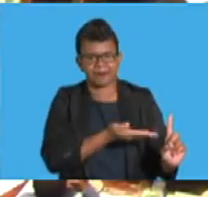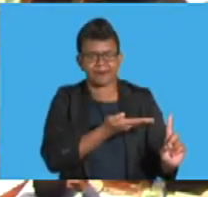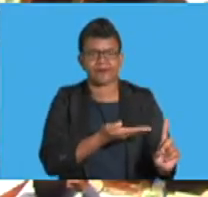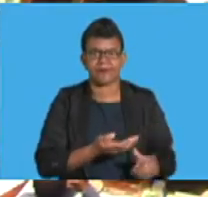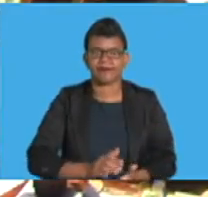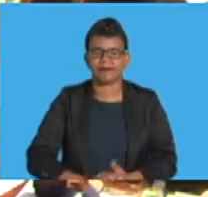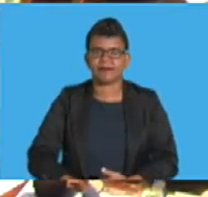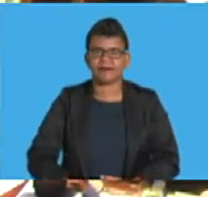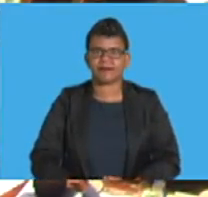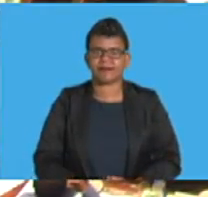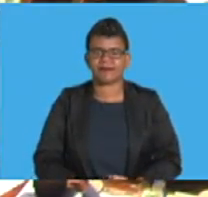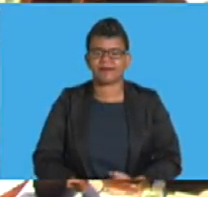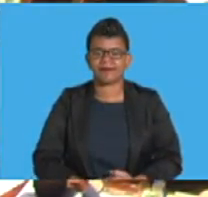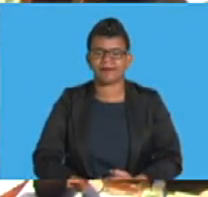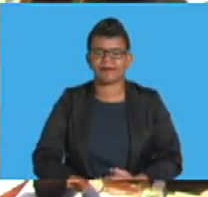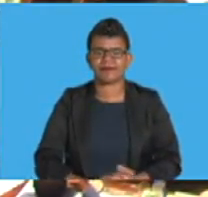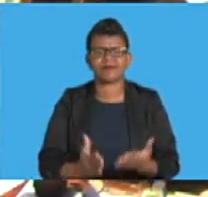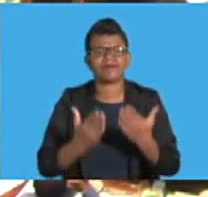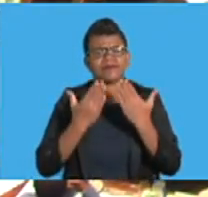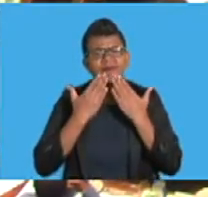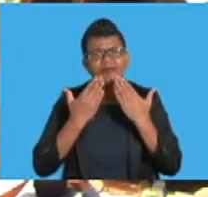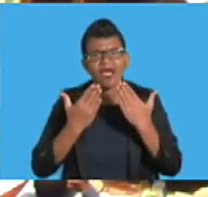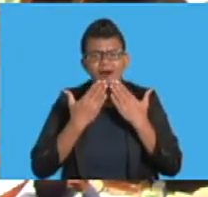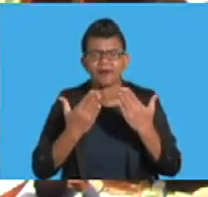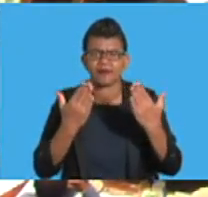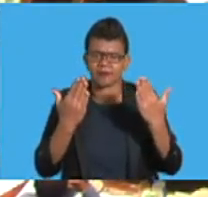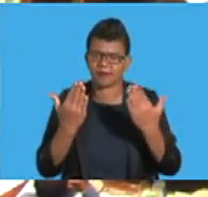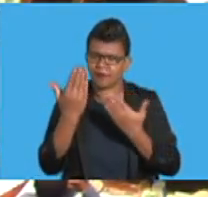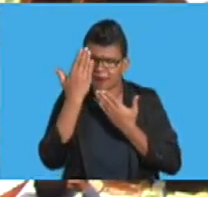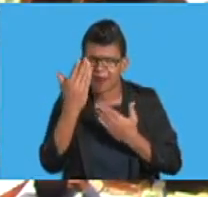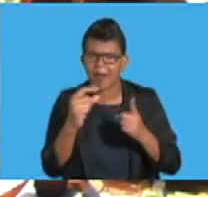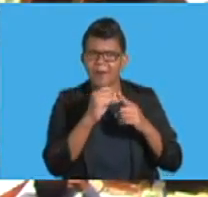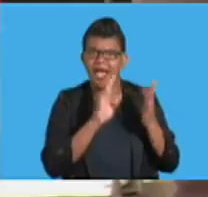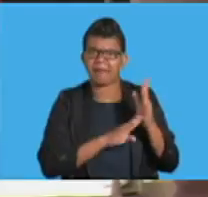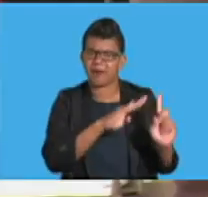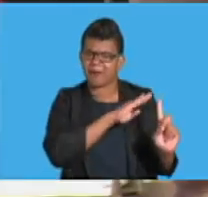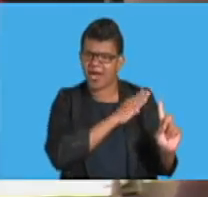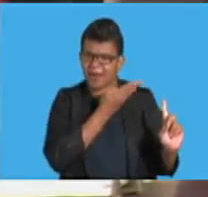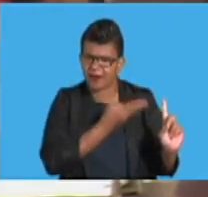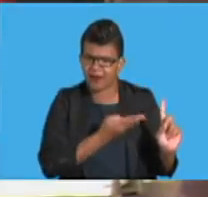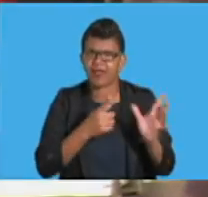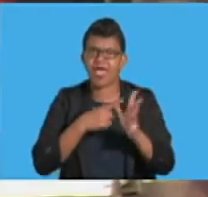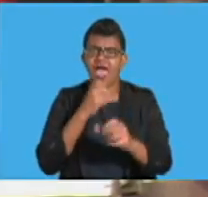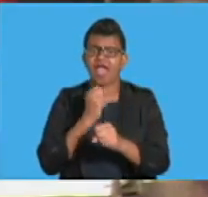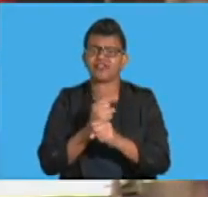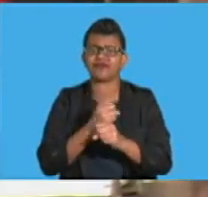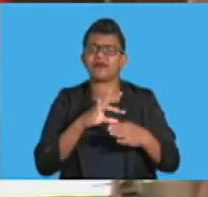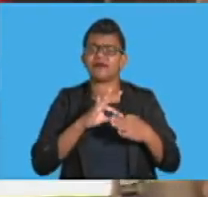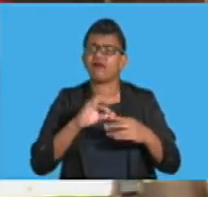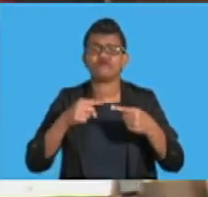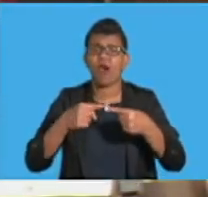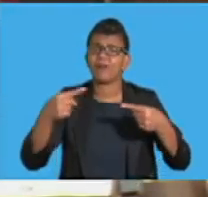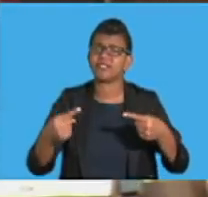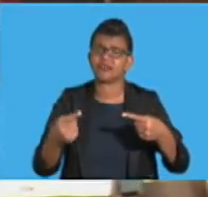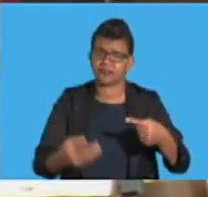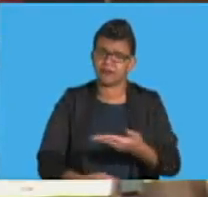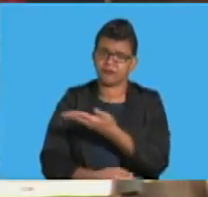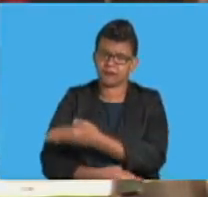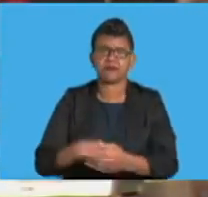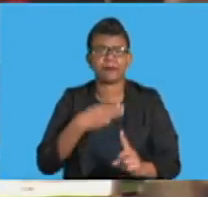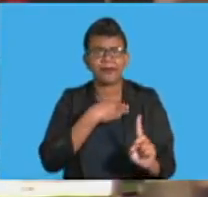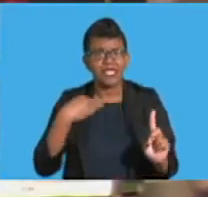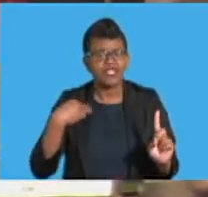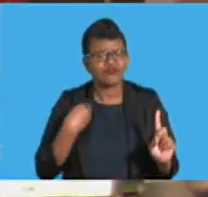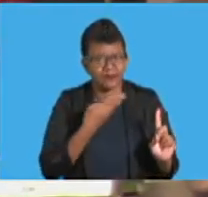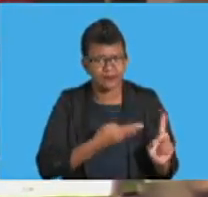Thank you, Madam Speaker, Honourable Prime Minister, Honourable Attorney General, Honourable Leader of Opposition, Honourable Ministers, Assistant